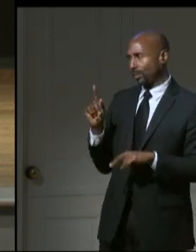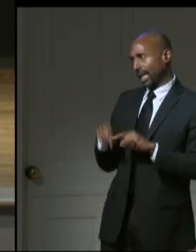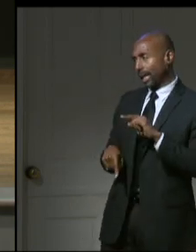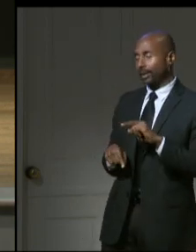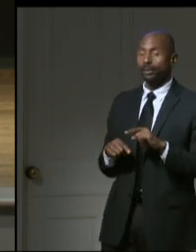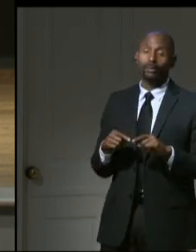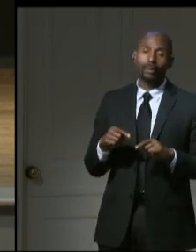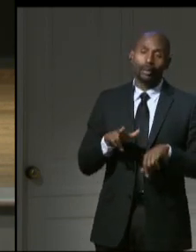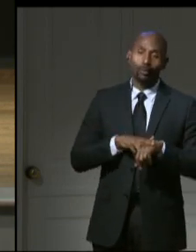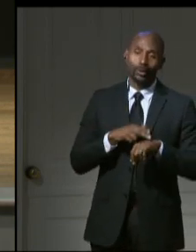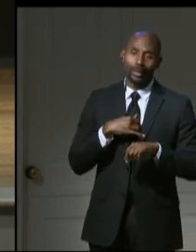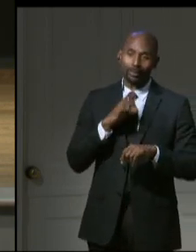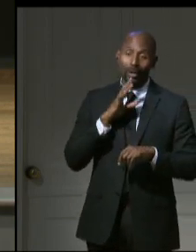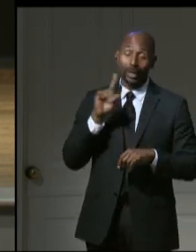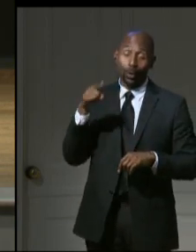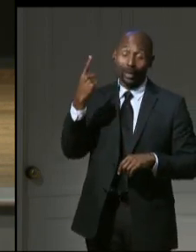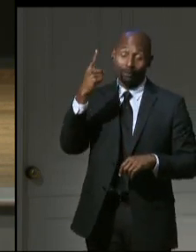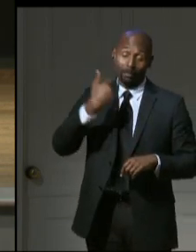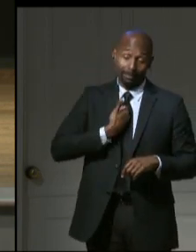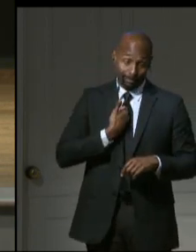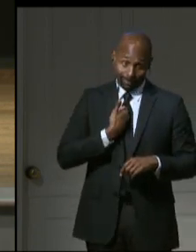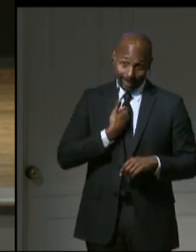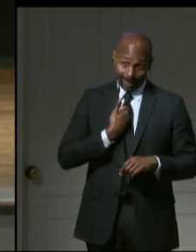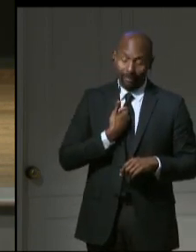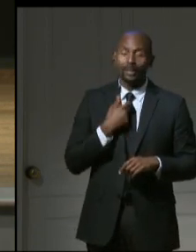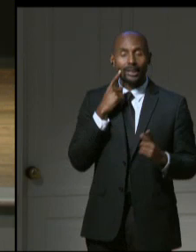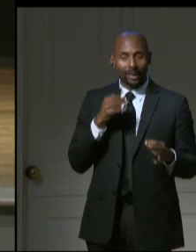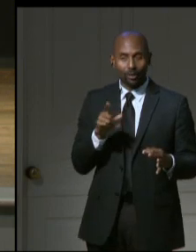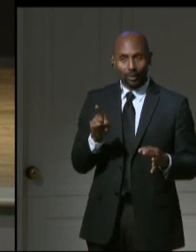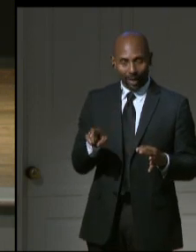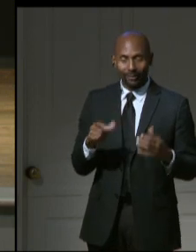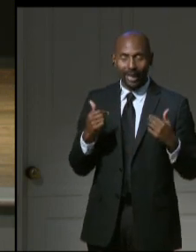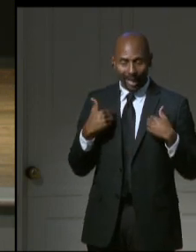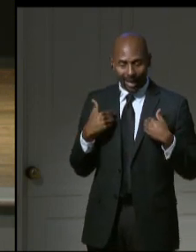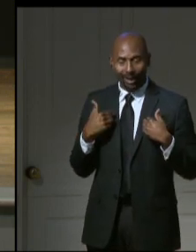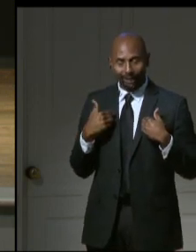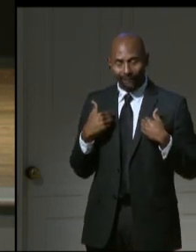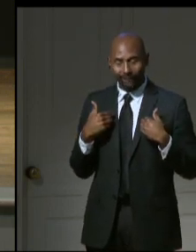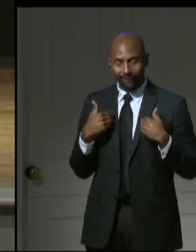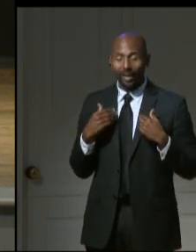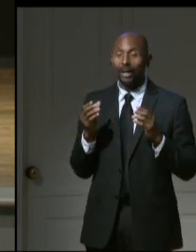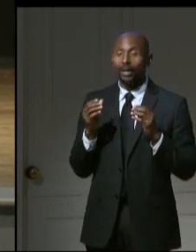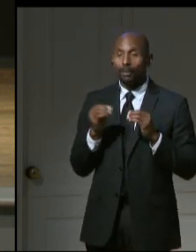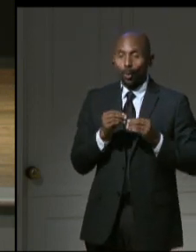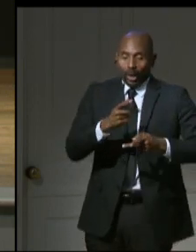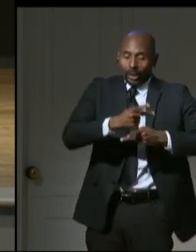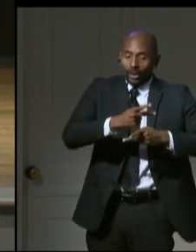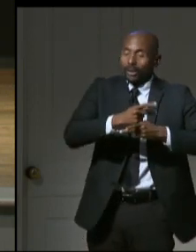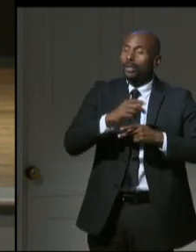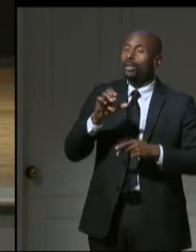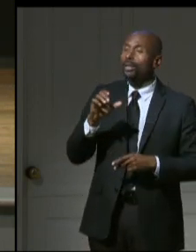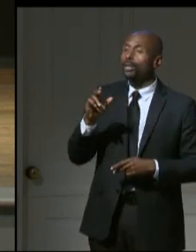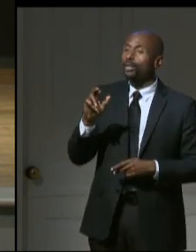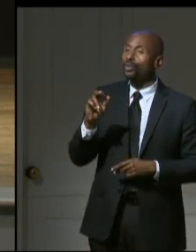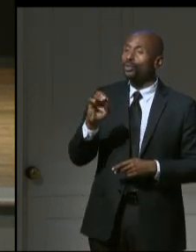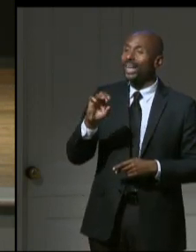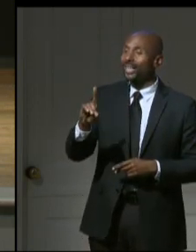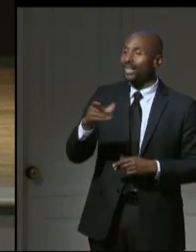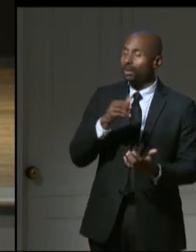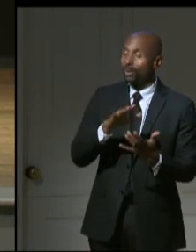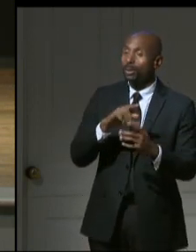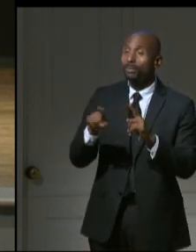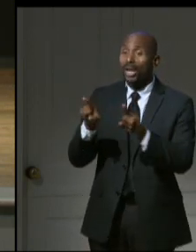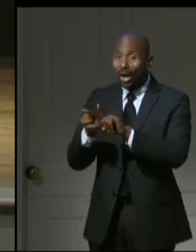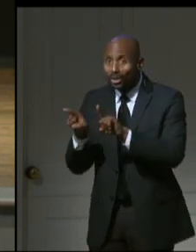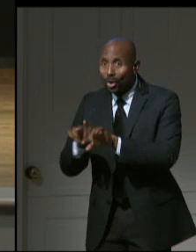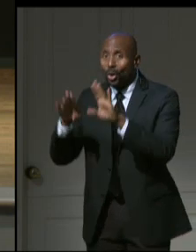course I'm only speaking for myself, and definitely you have to have the more curated approach, but also open up